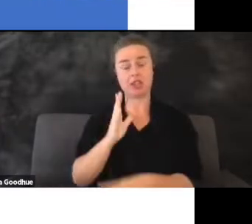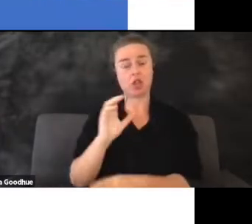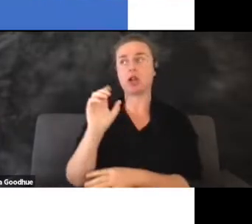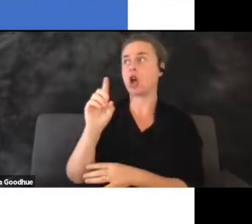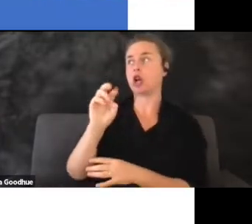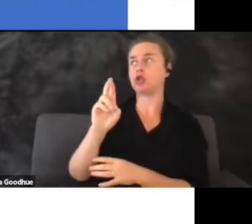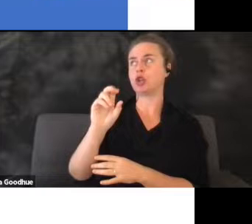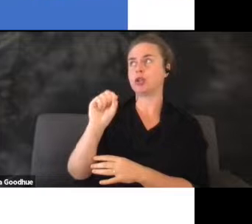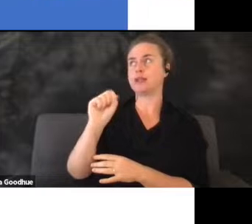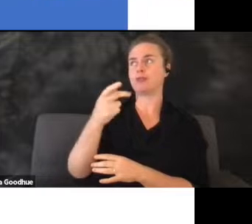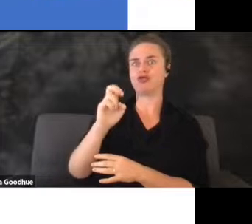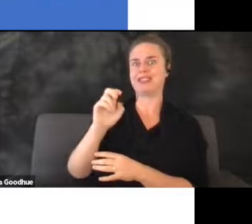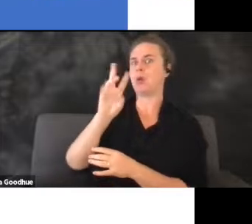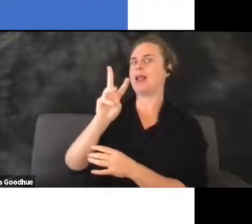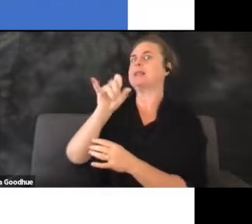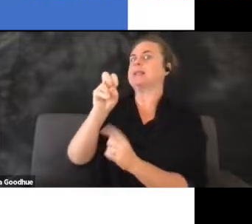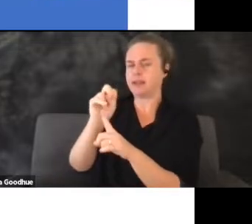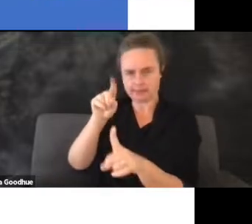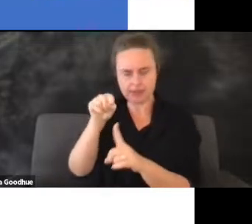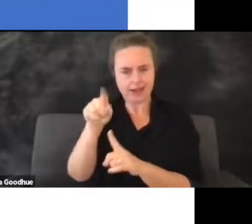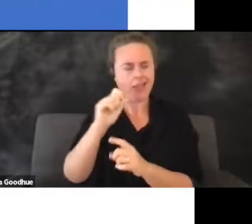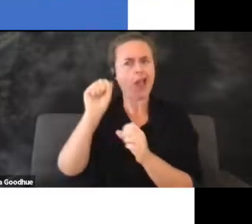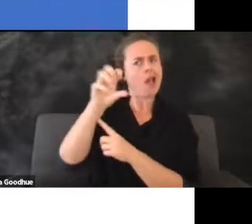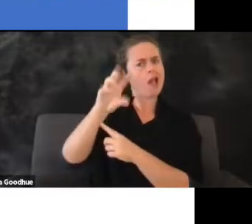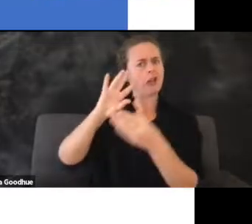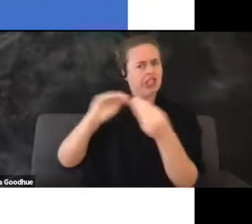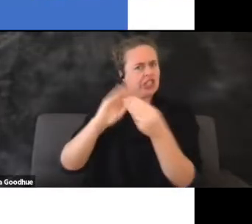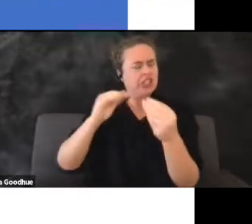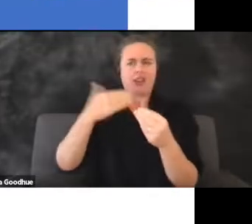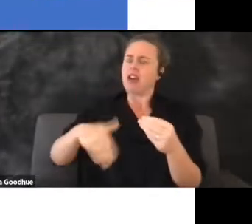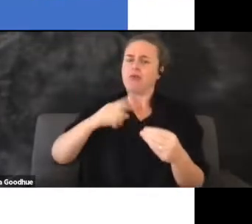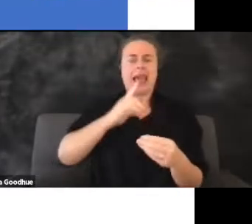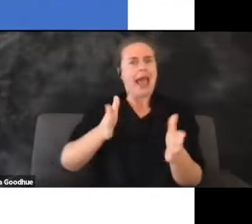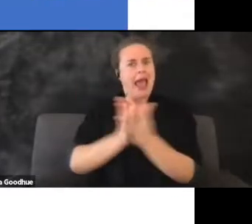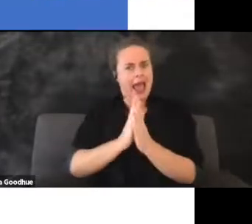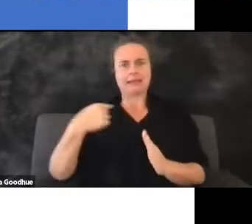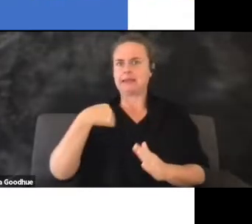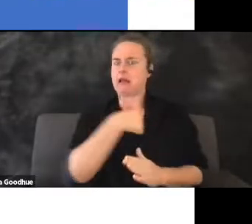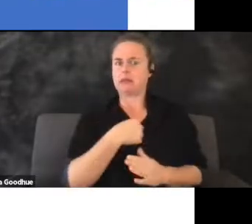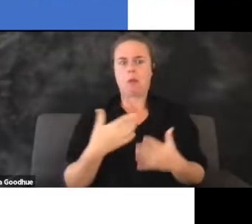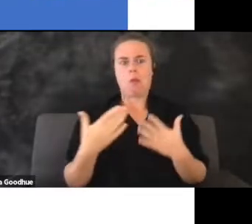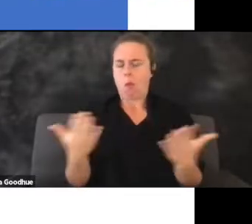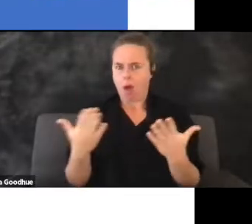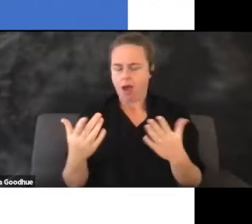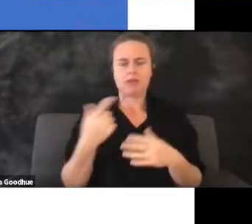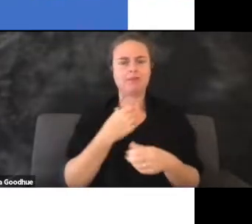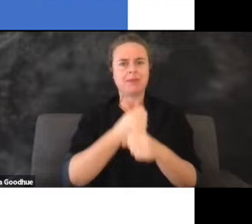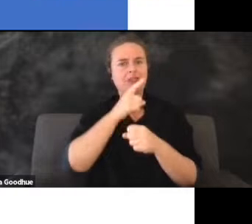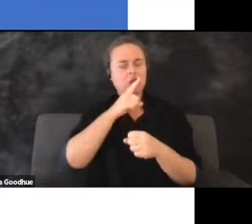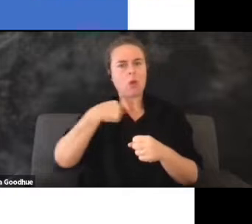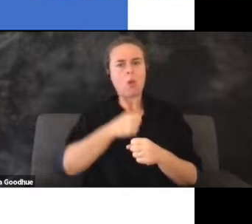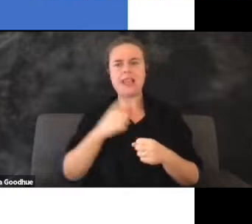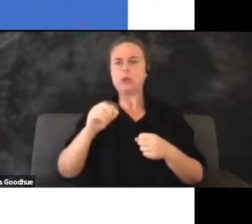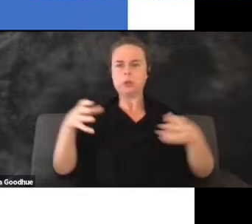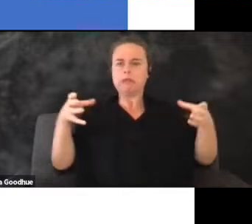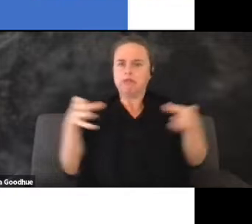Children's Defense Fund, really just gave us an impassioned plea about the need to create spaces together now more